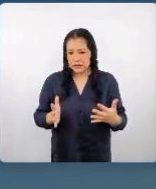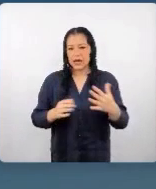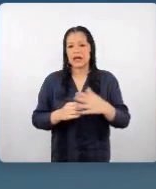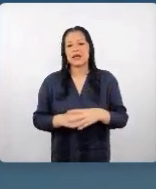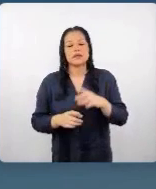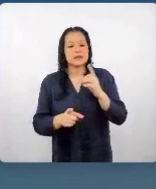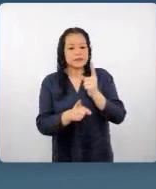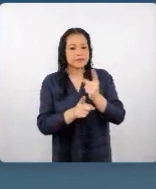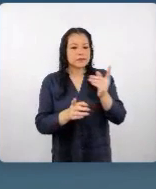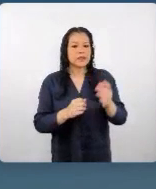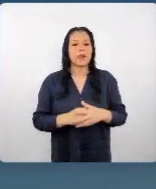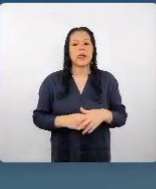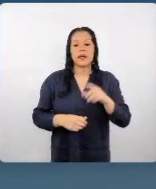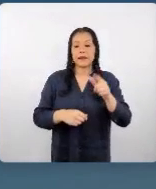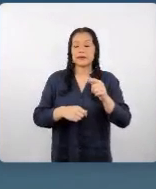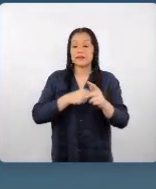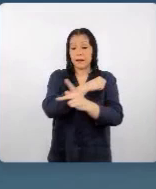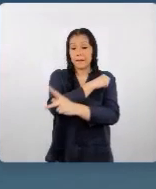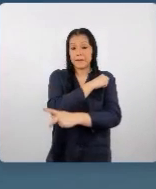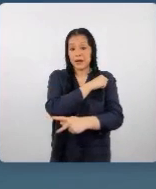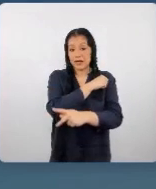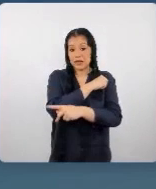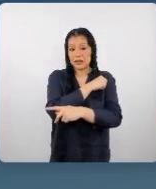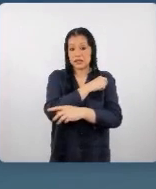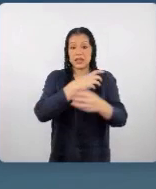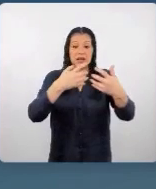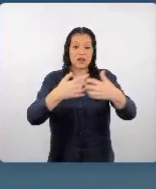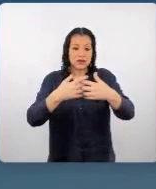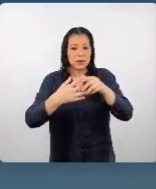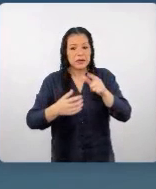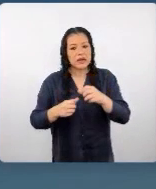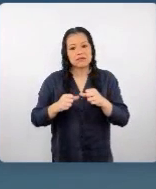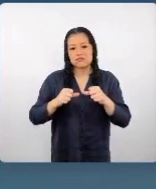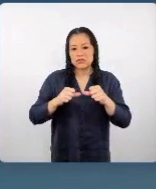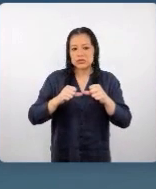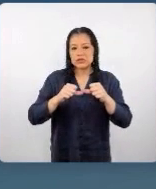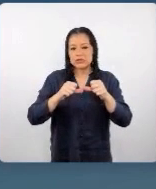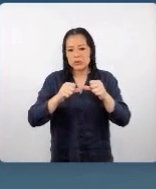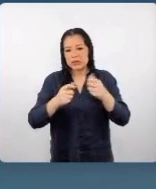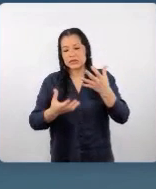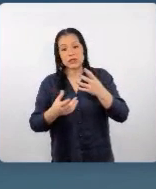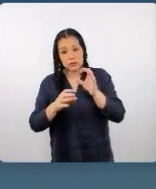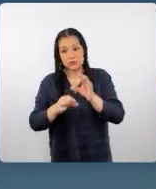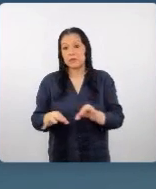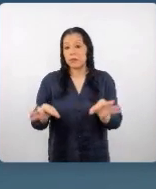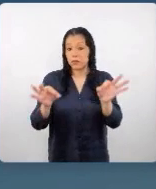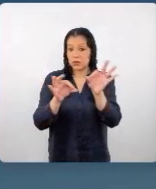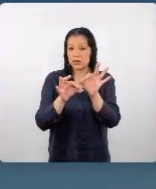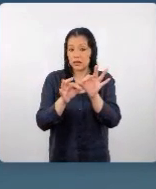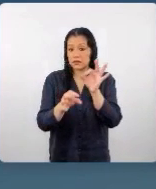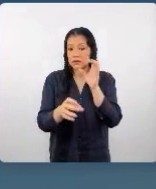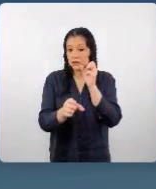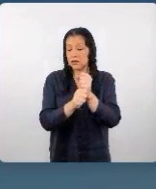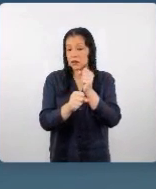region, travel agent is still prominent in spite of the surge of OTAs.